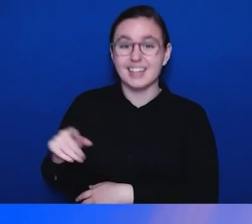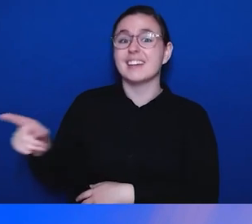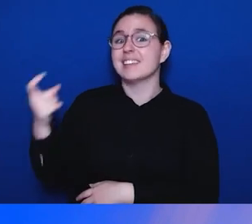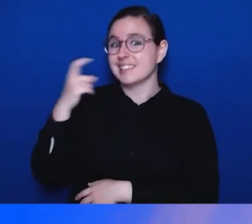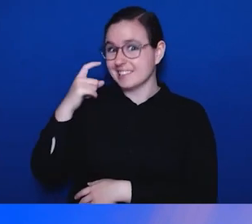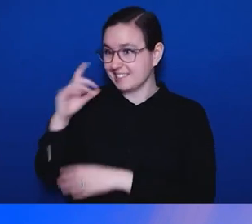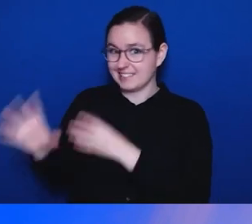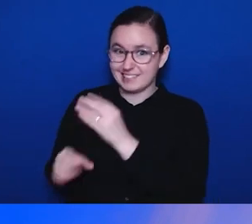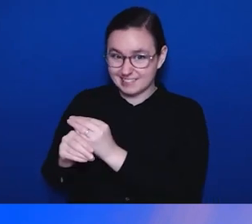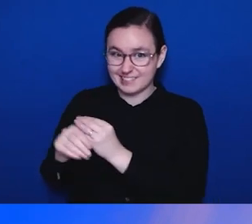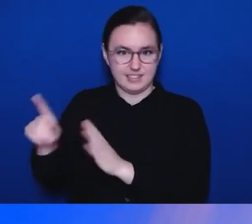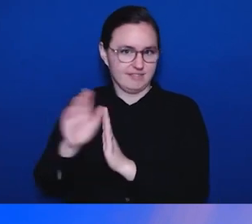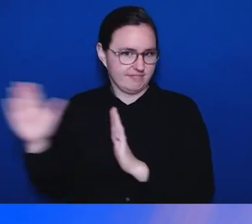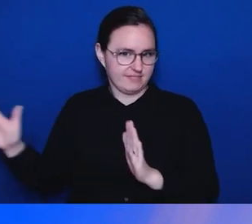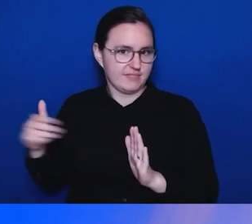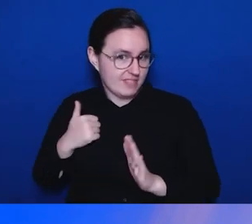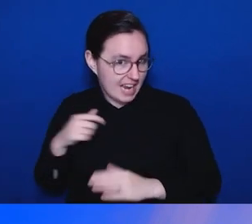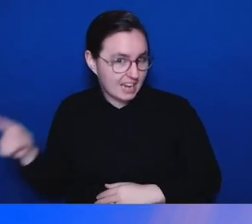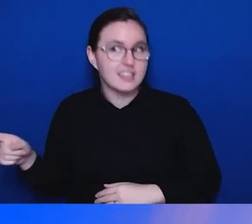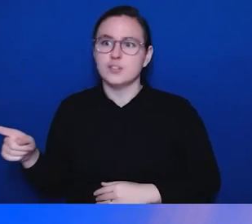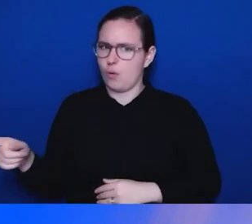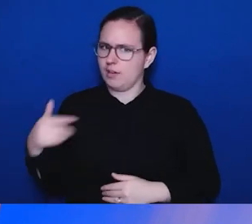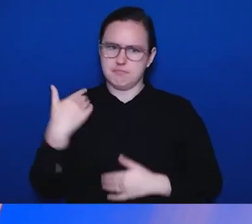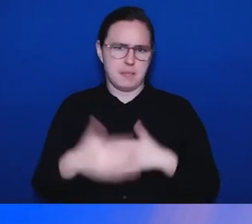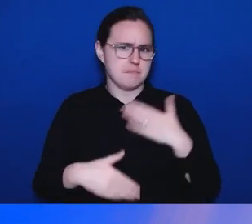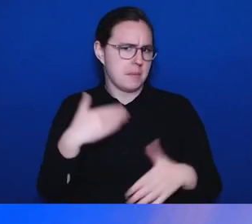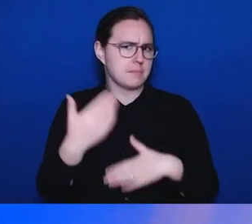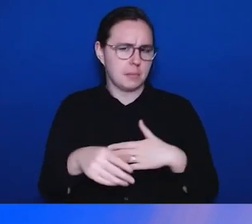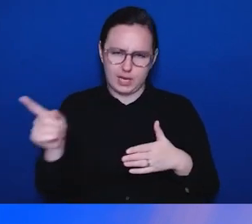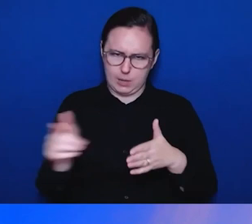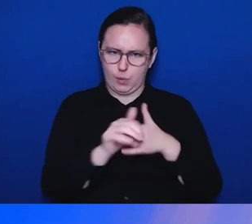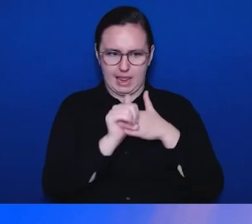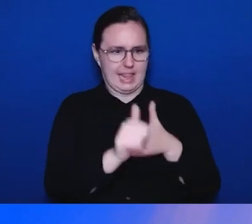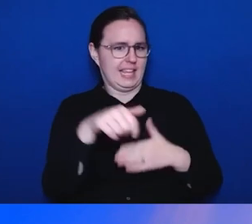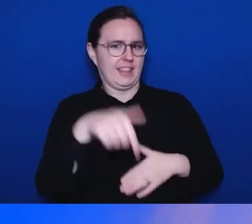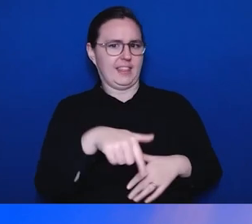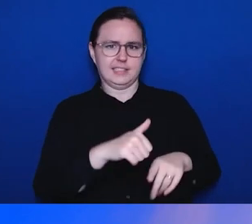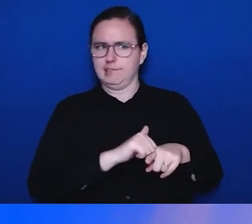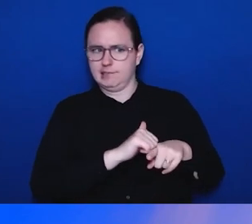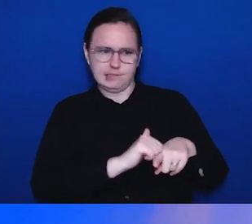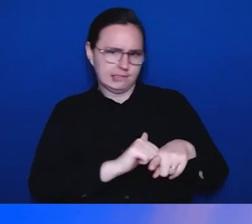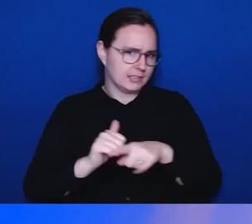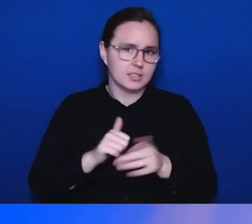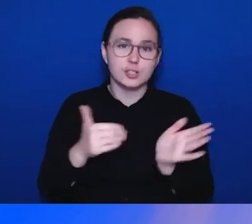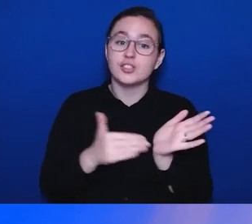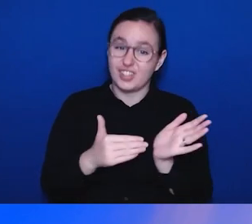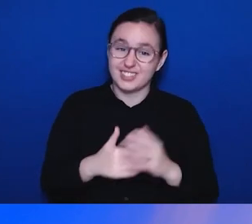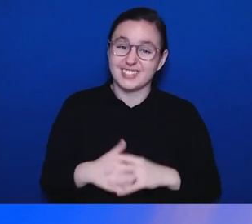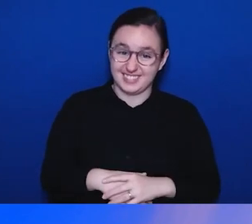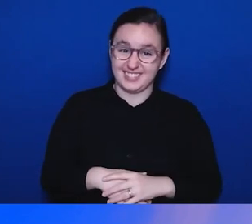recently accredited medical school in Canada. He's a recognized leader in the development of health professional